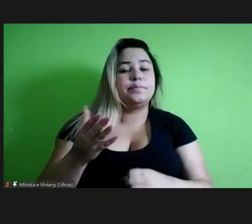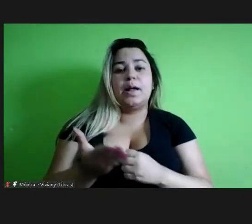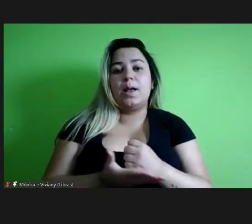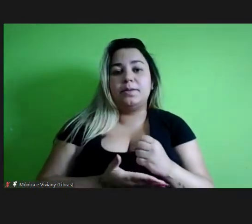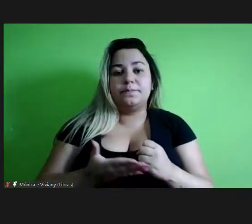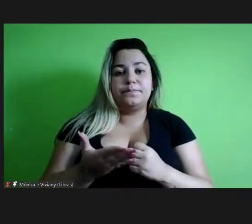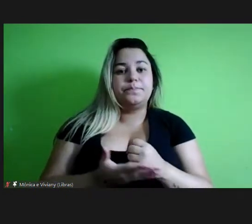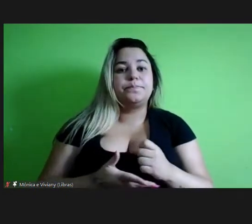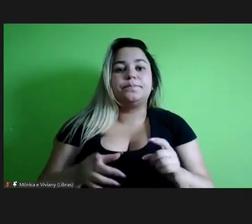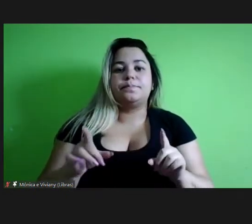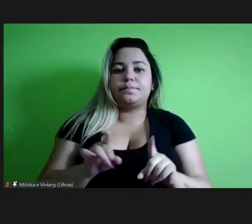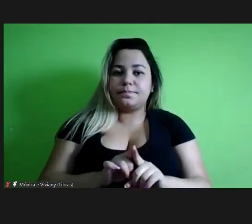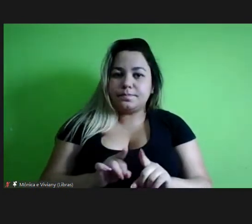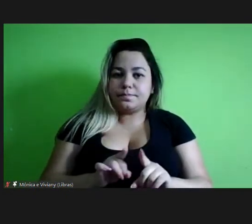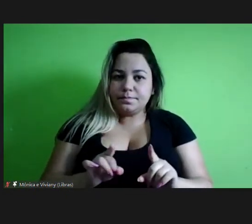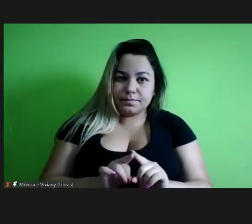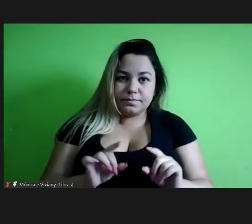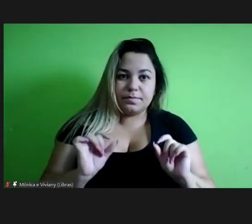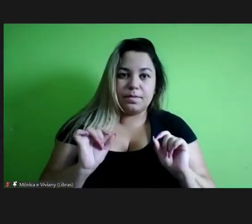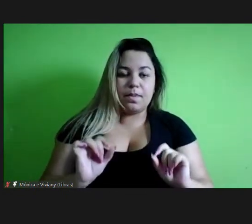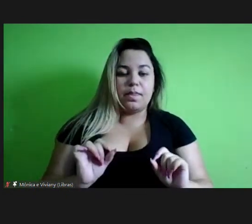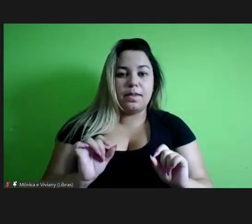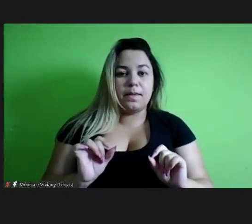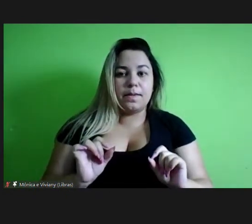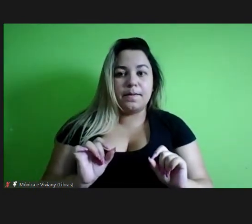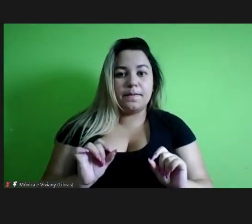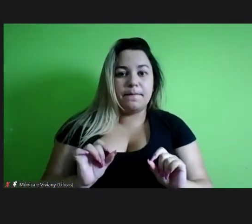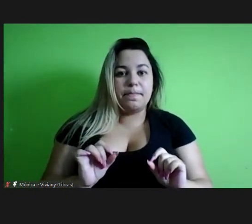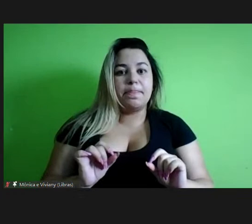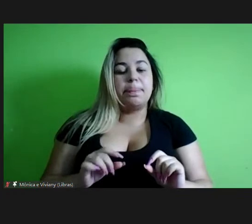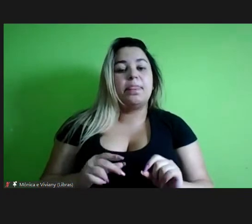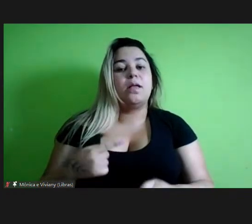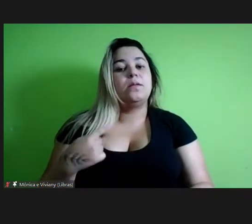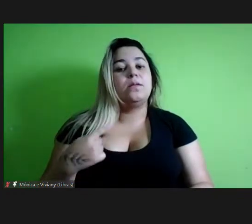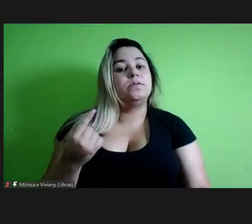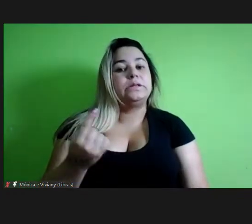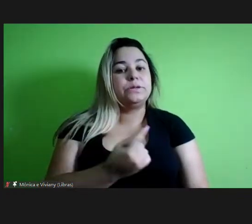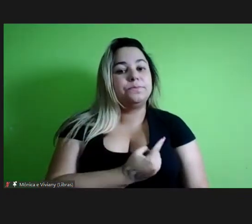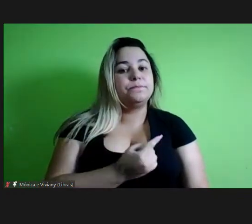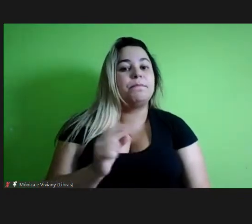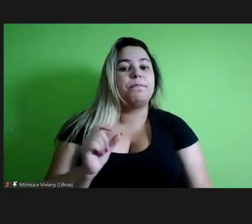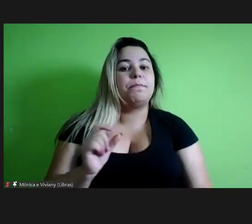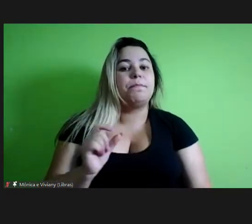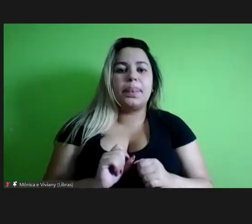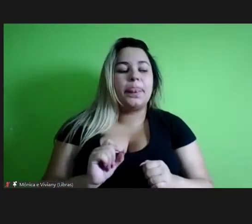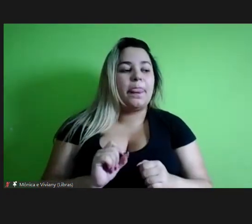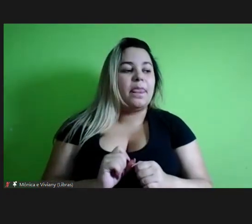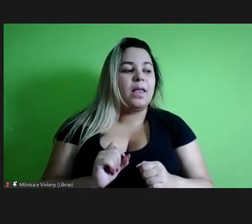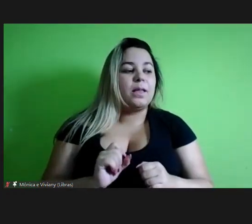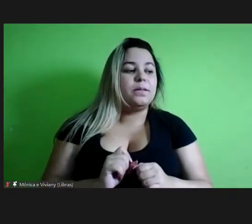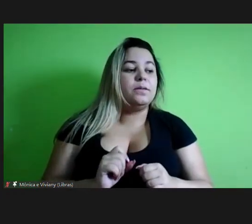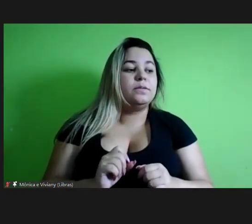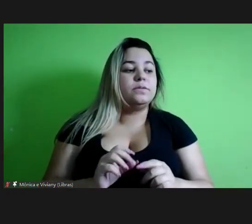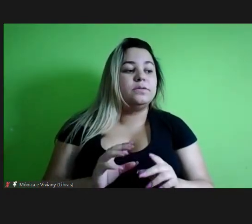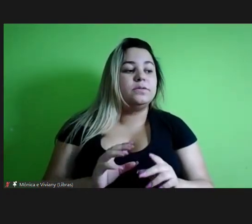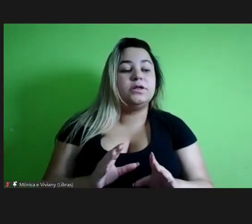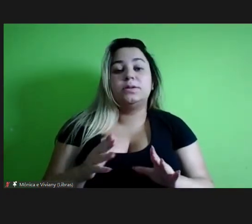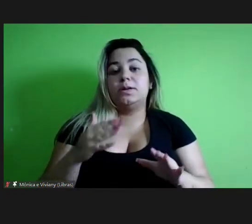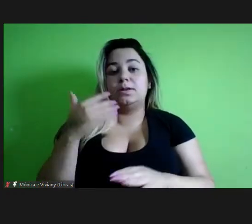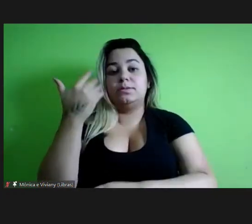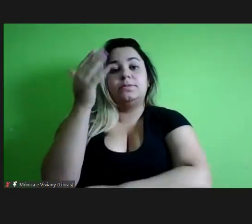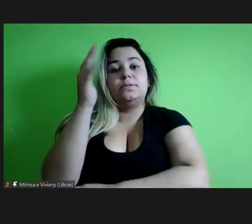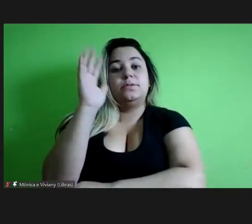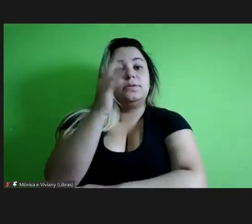practices that are very basic that will guarantee a relation with what we usually